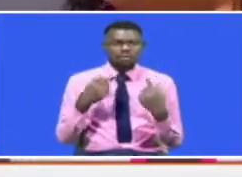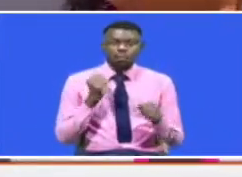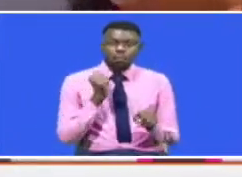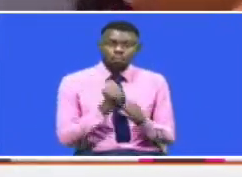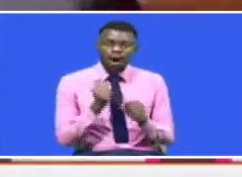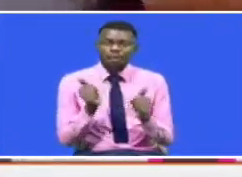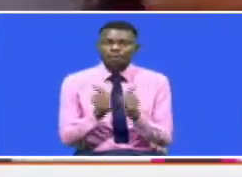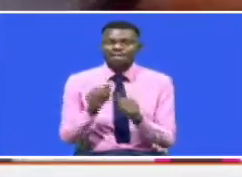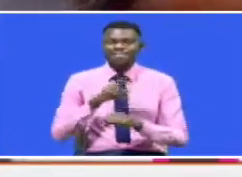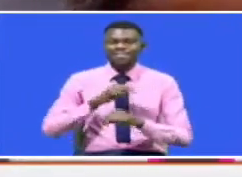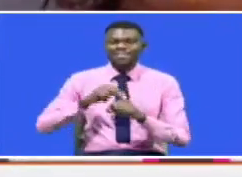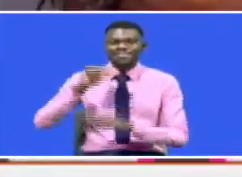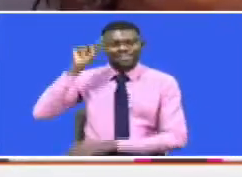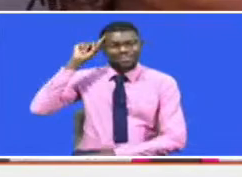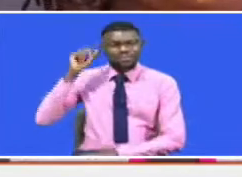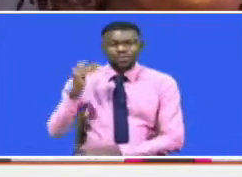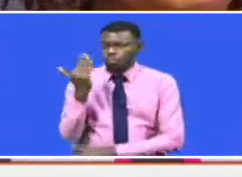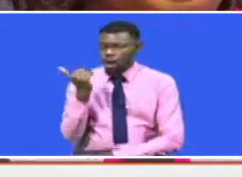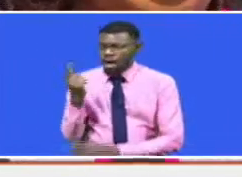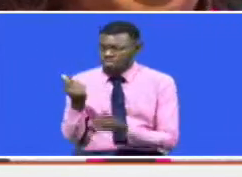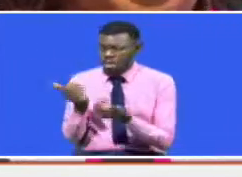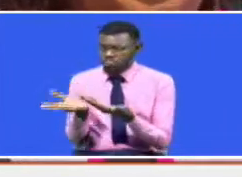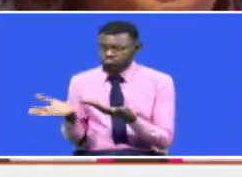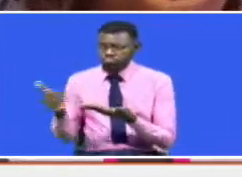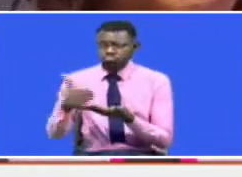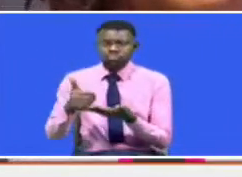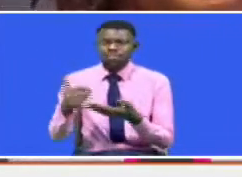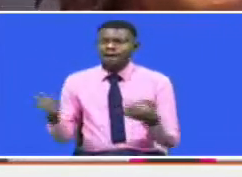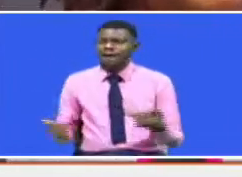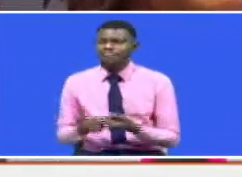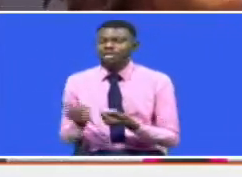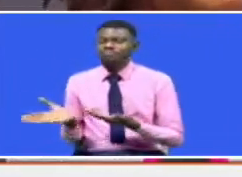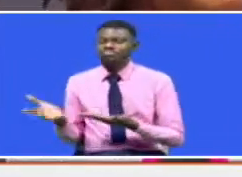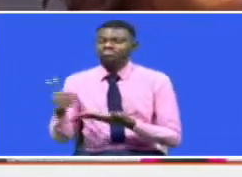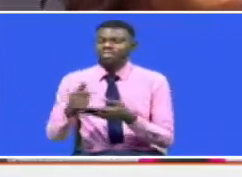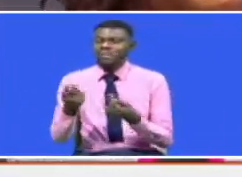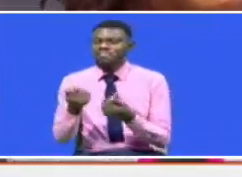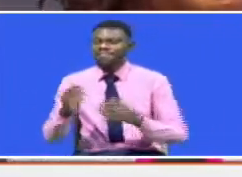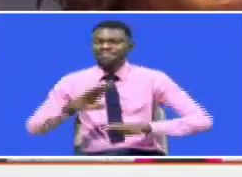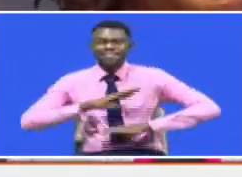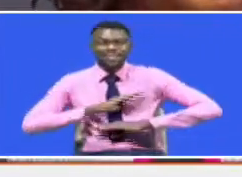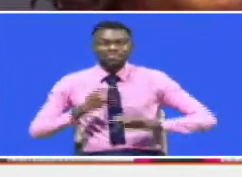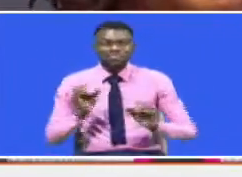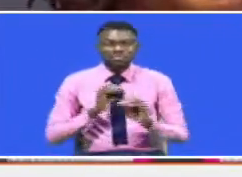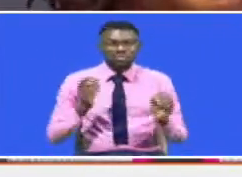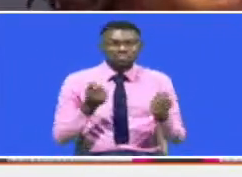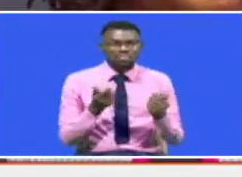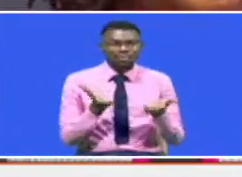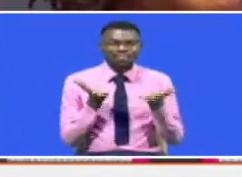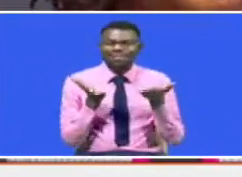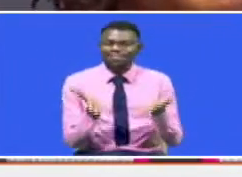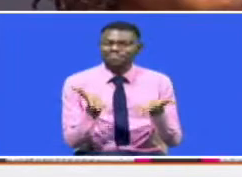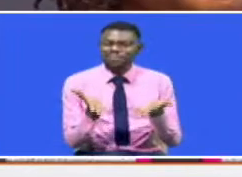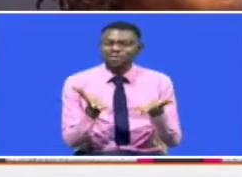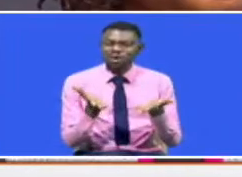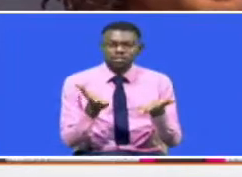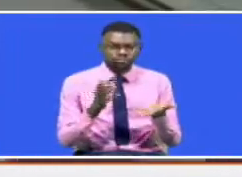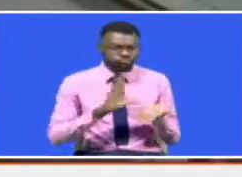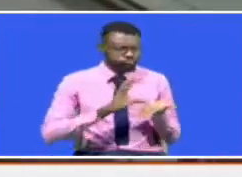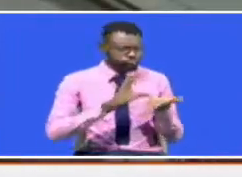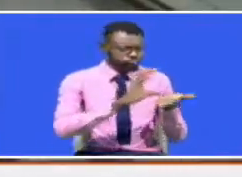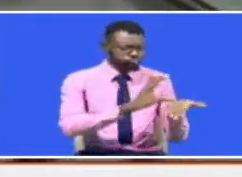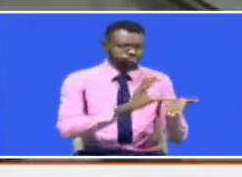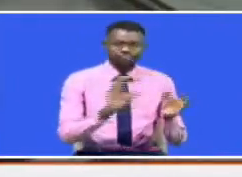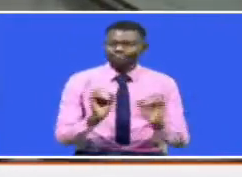government in matters revenue collection, that if we don't collect enough revenue, there will be no money available to the county